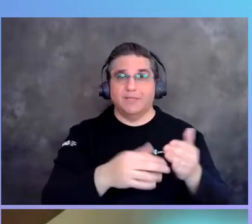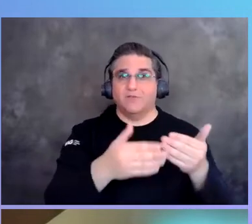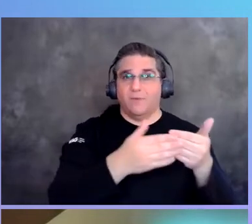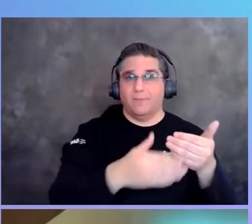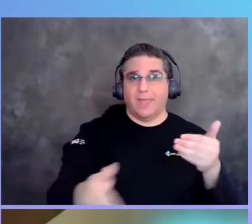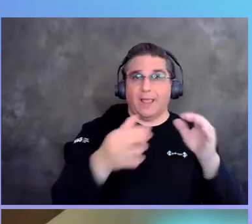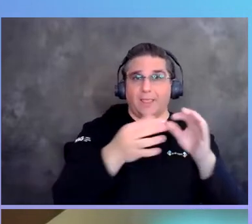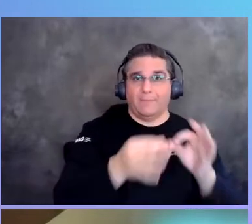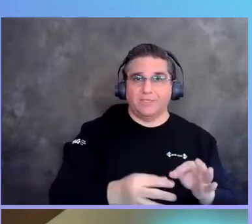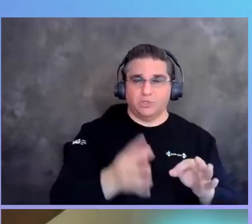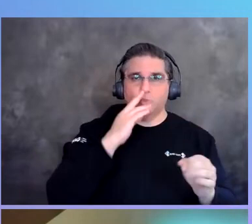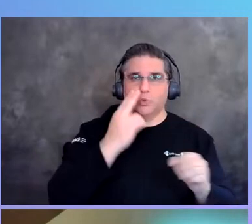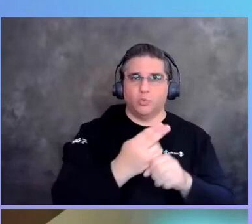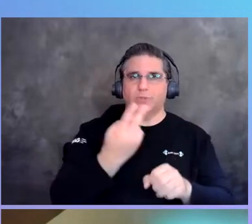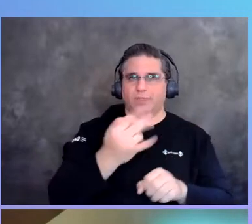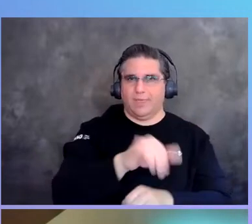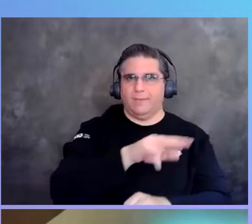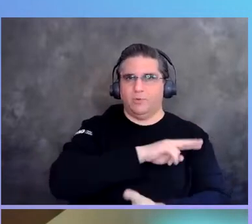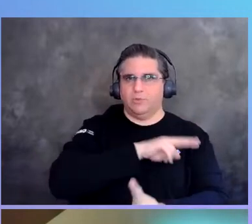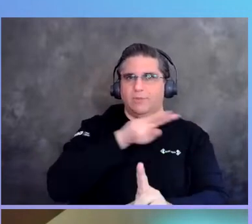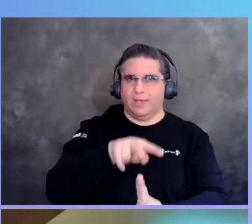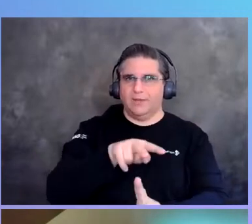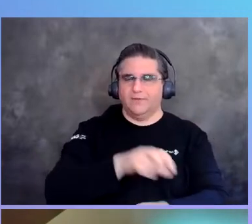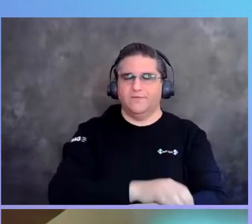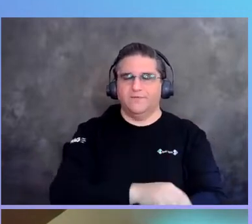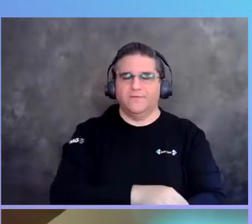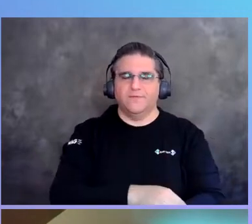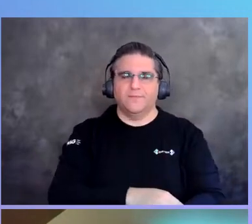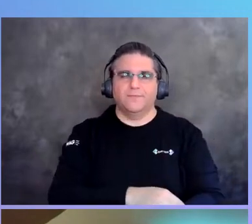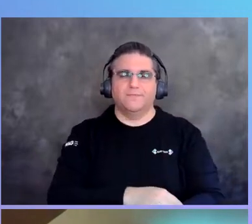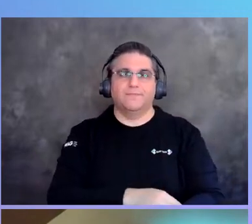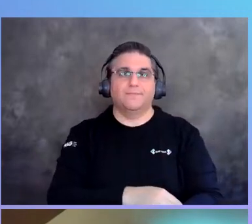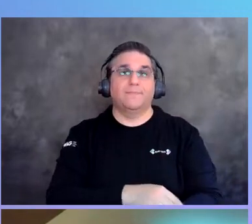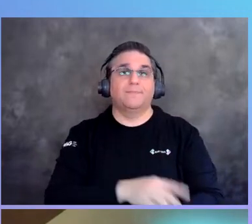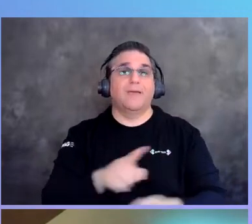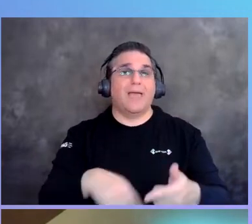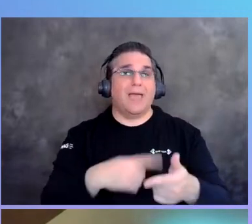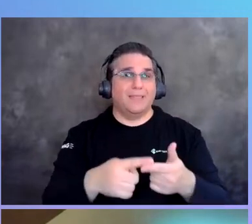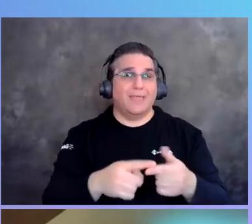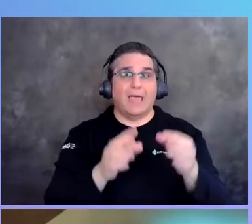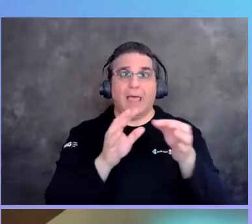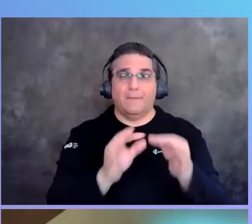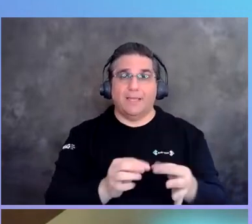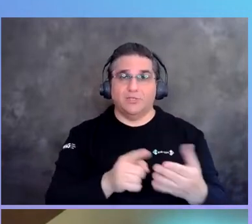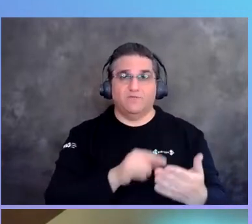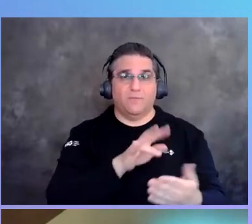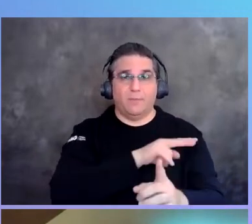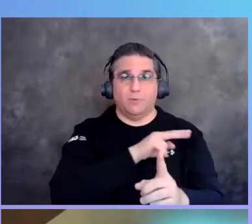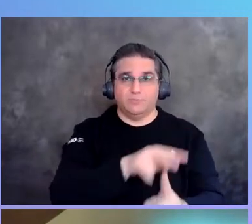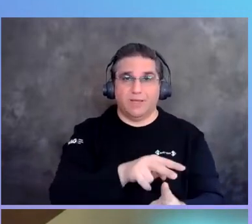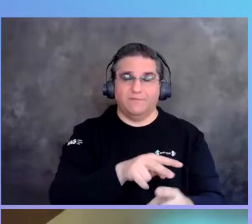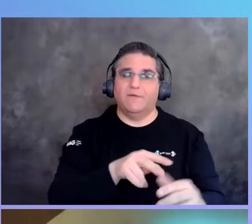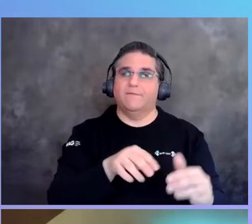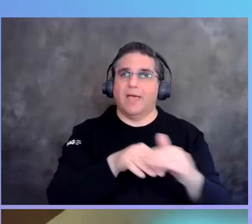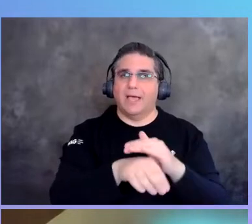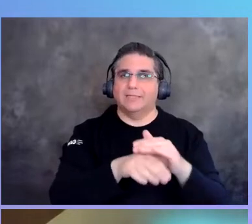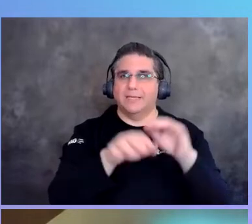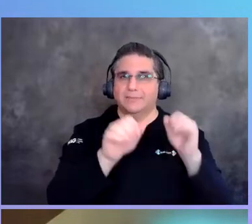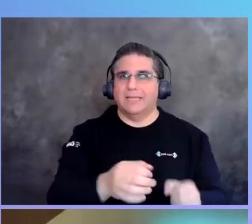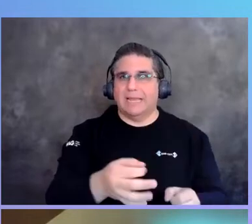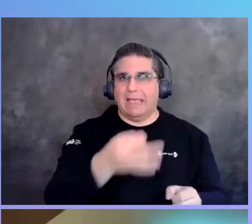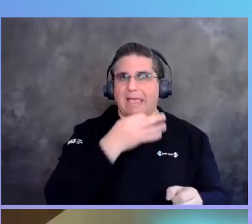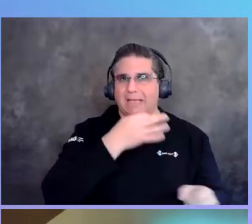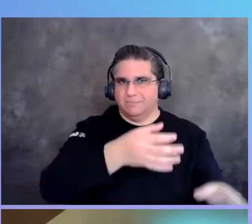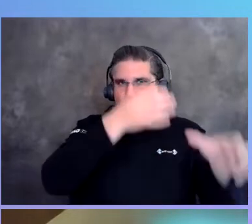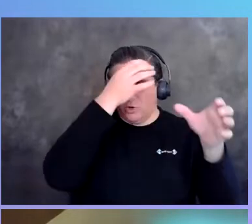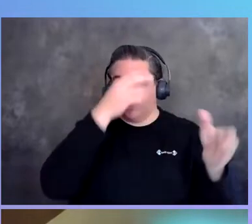messages to be framed from that perspective. And then they'll output all the messages framed from the perspective of an accessibility expert, which would